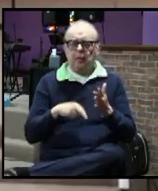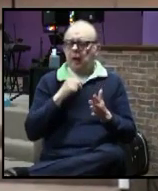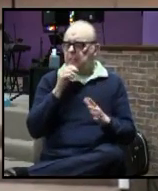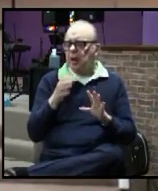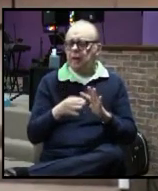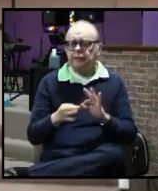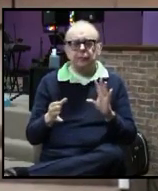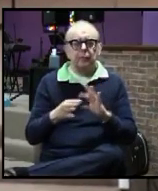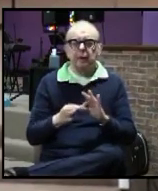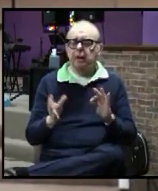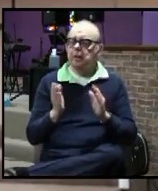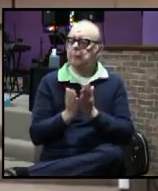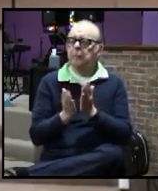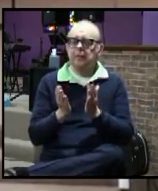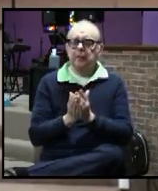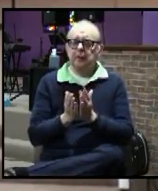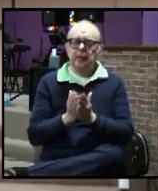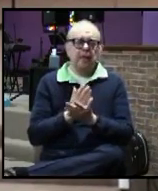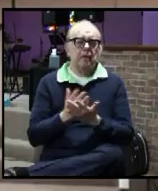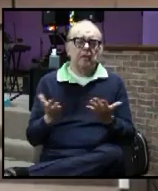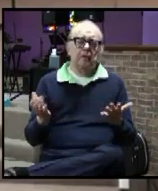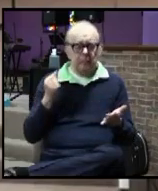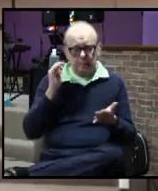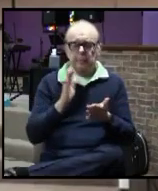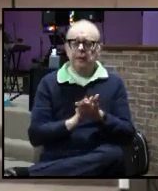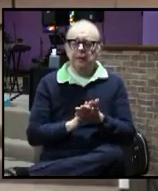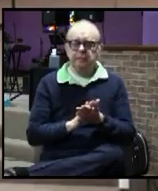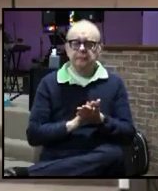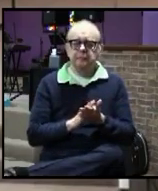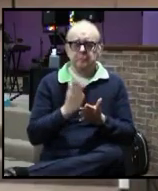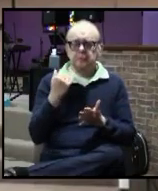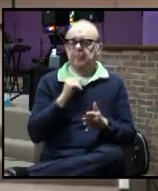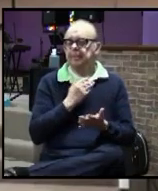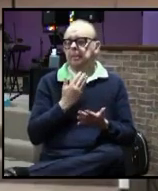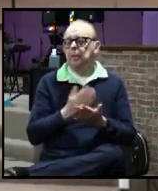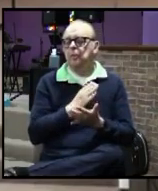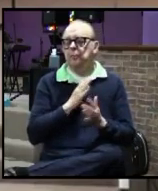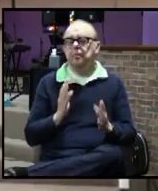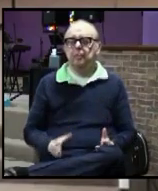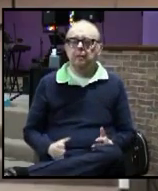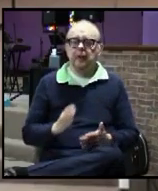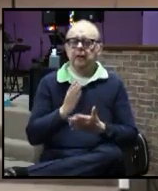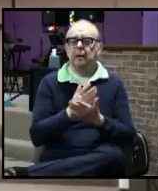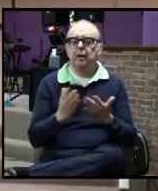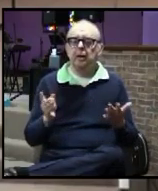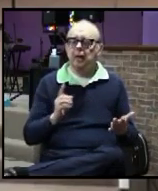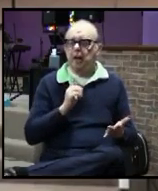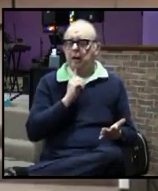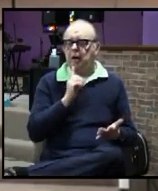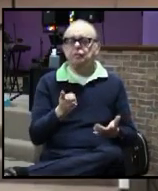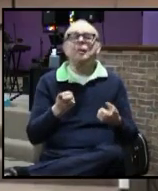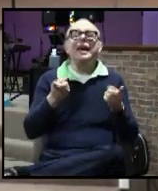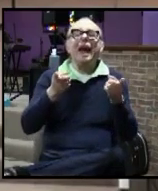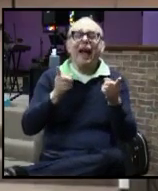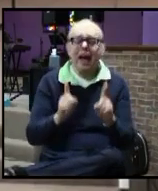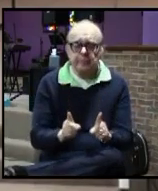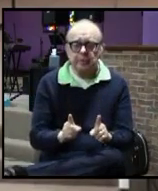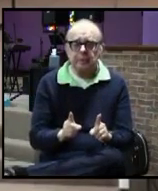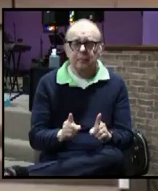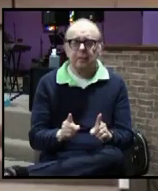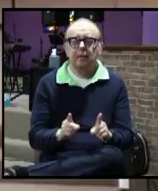is not just a story in a book. This isn't just something that we believe because we are good Christian people, but this is something that literally